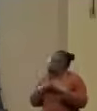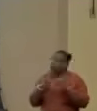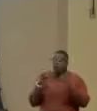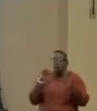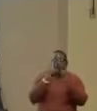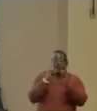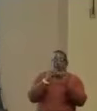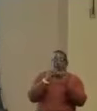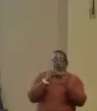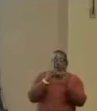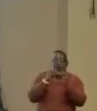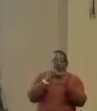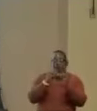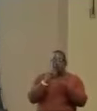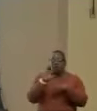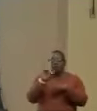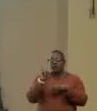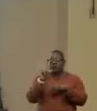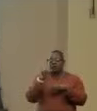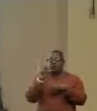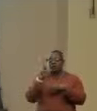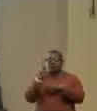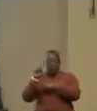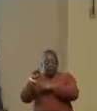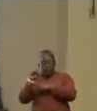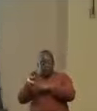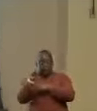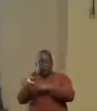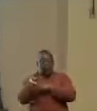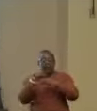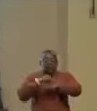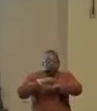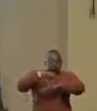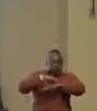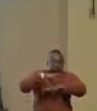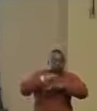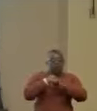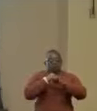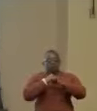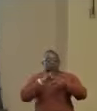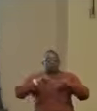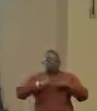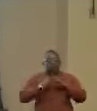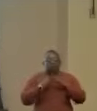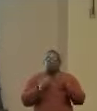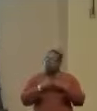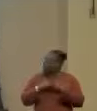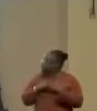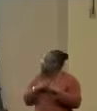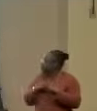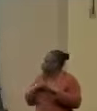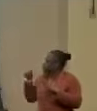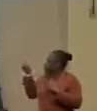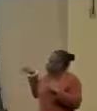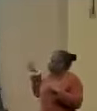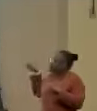more cytokines, chemicals that contribute to the inflammation of the immune system. So then, as you